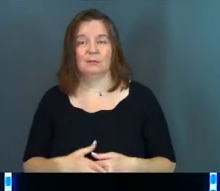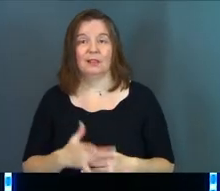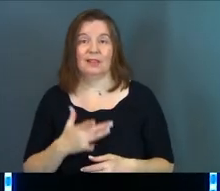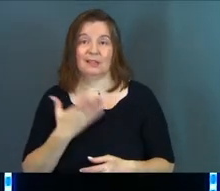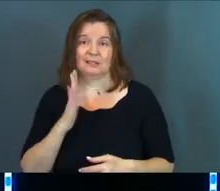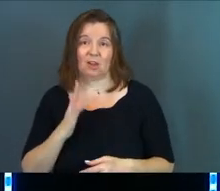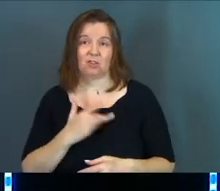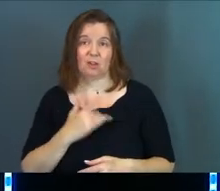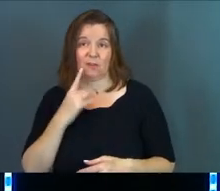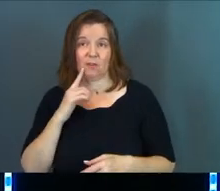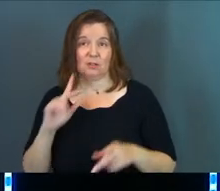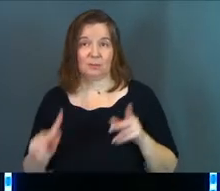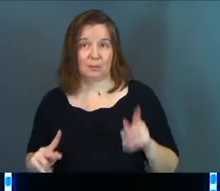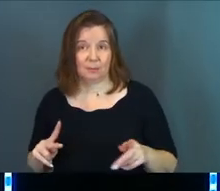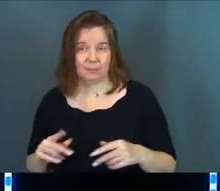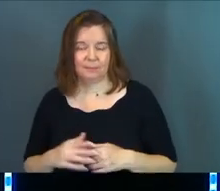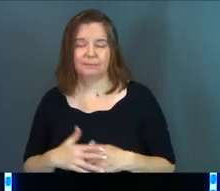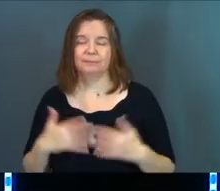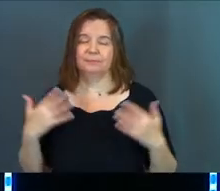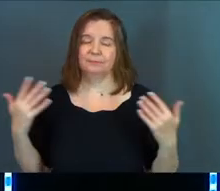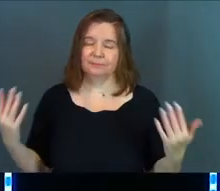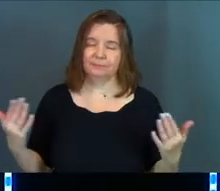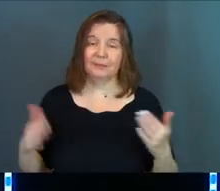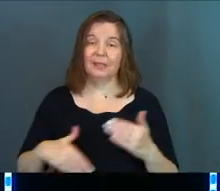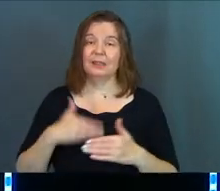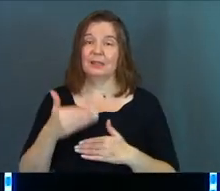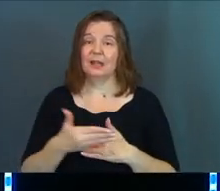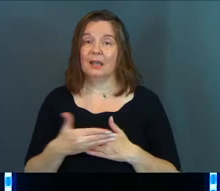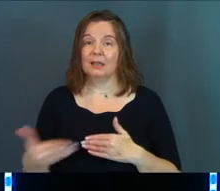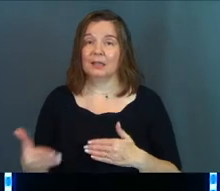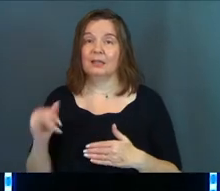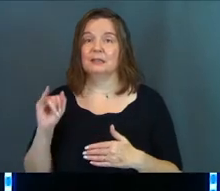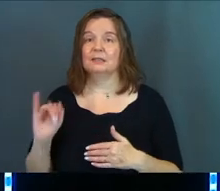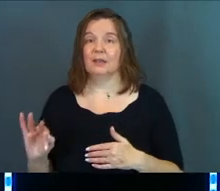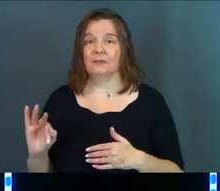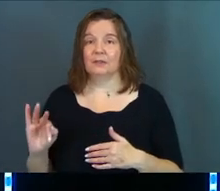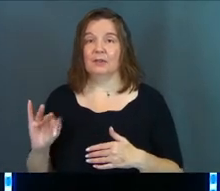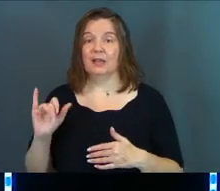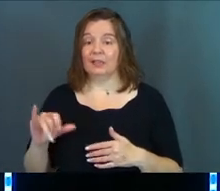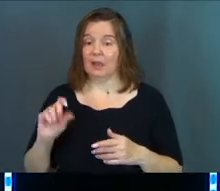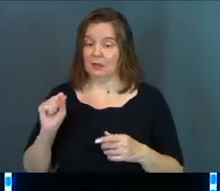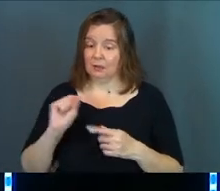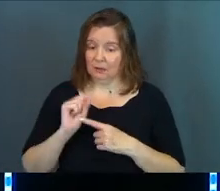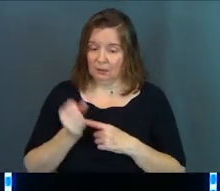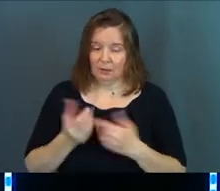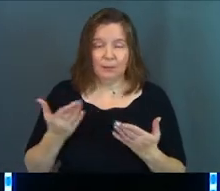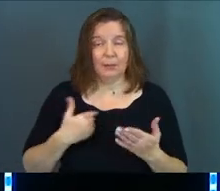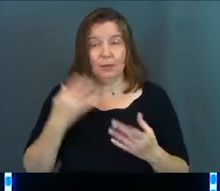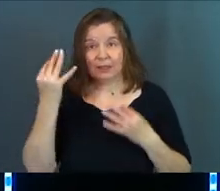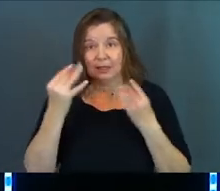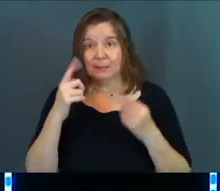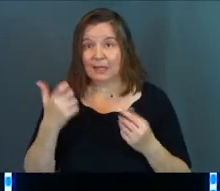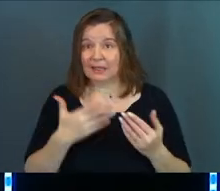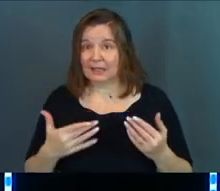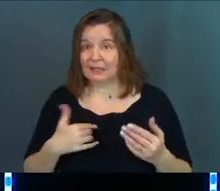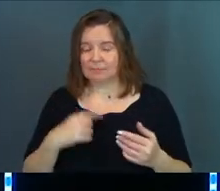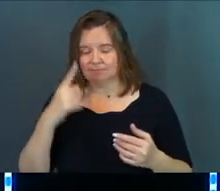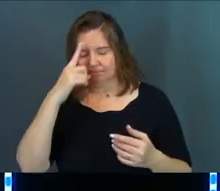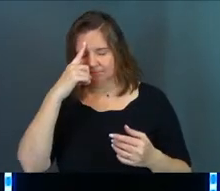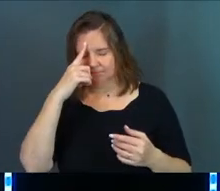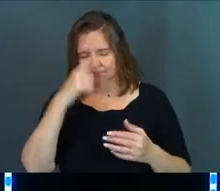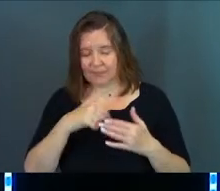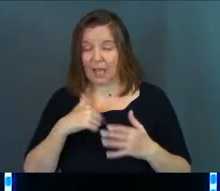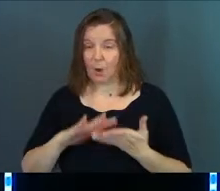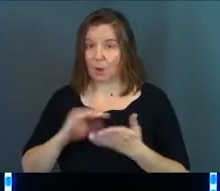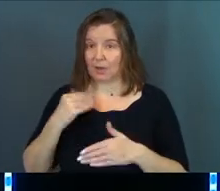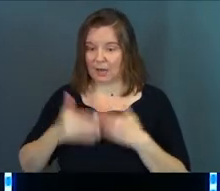God's heart for His people. So then the next thing is if that's the case, maybe you're in here thinking this, because these are things that hit my mind too. Even as